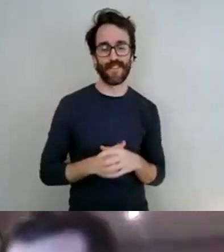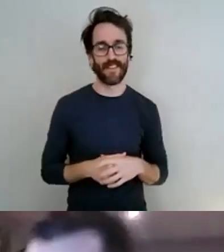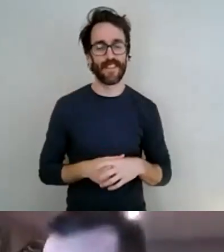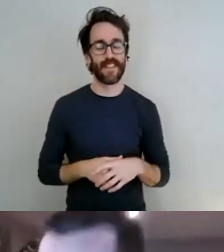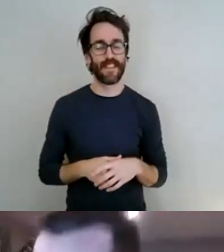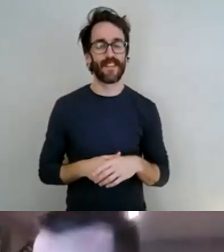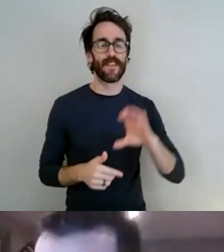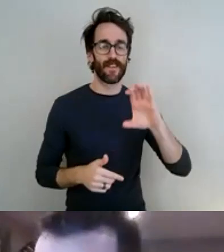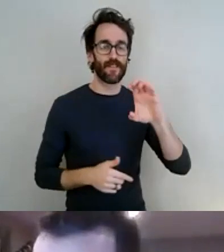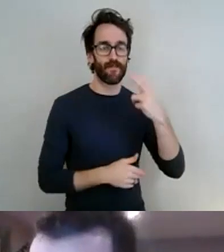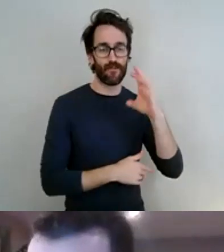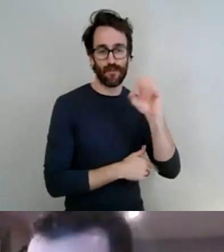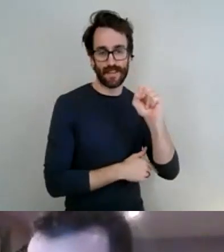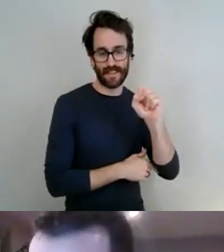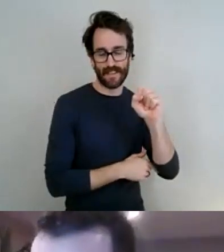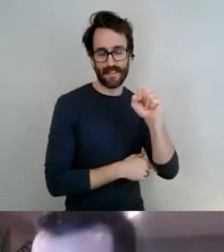I'll jump in.